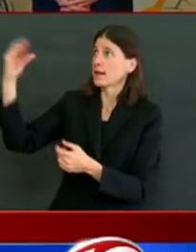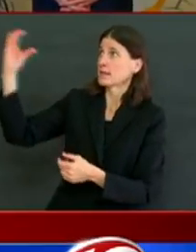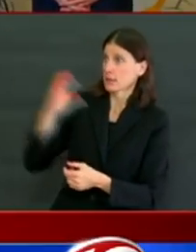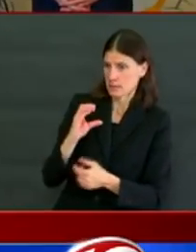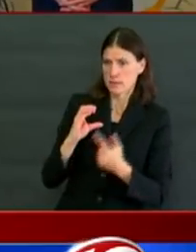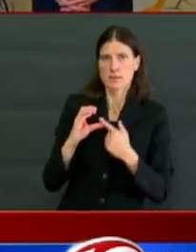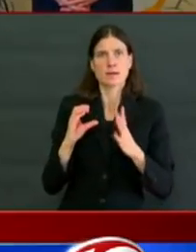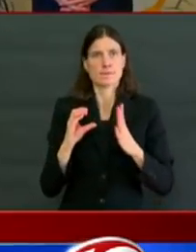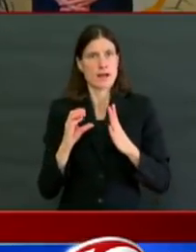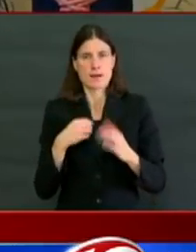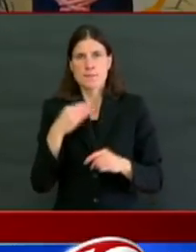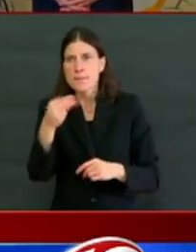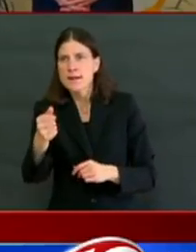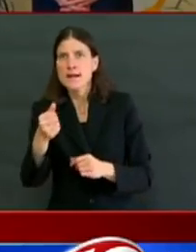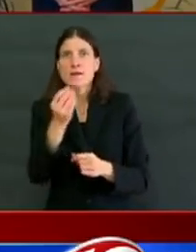not going to let that happen to you and we're going to protect you.